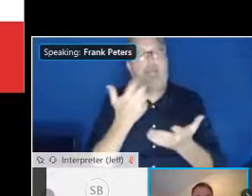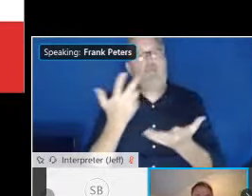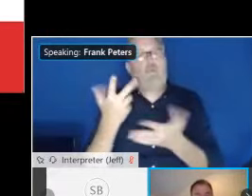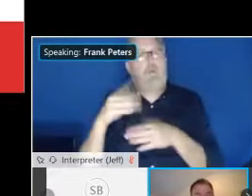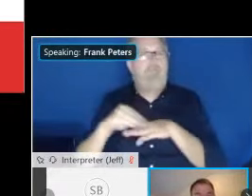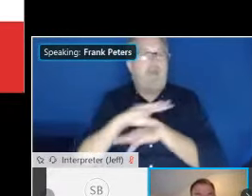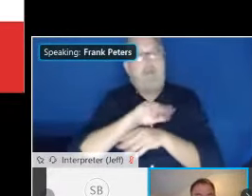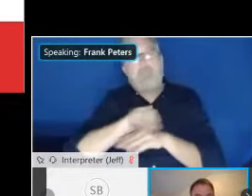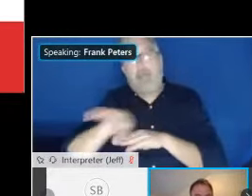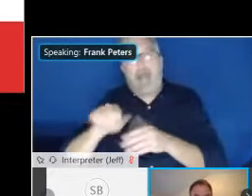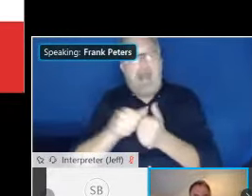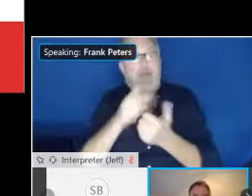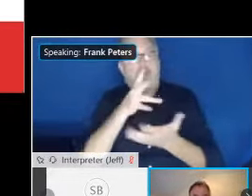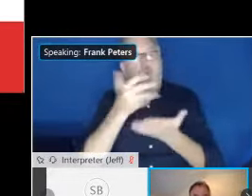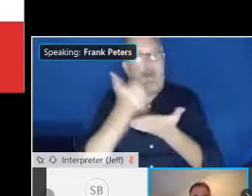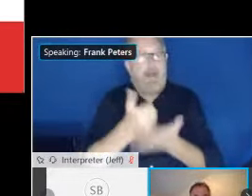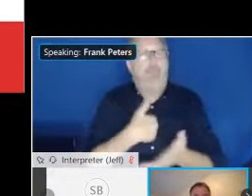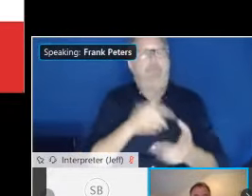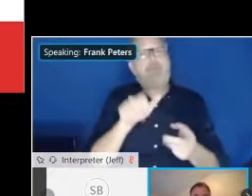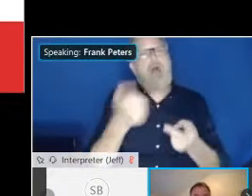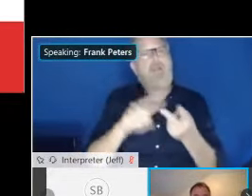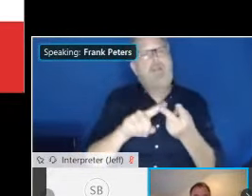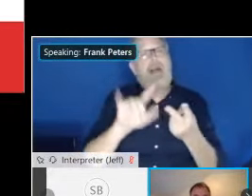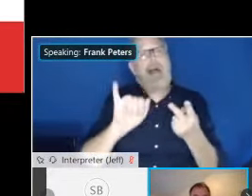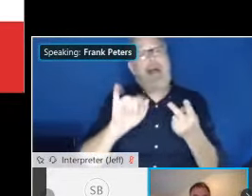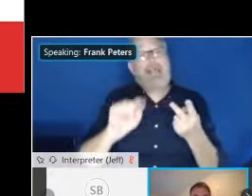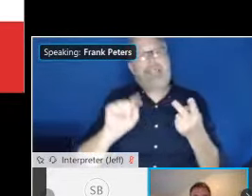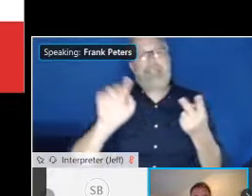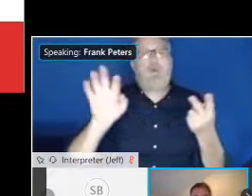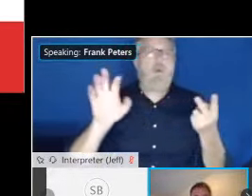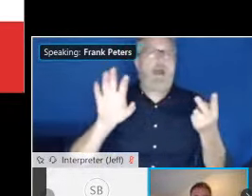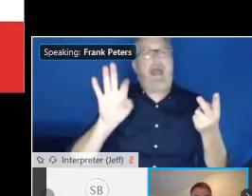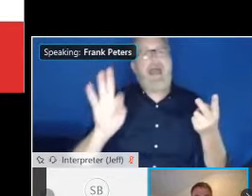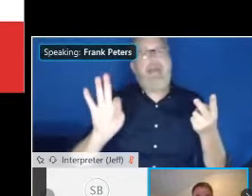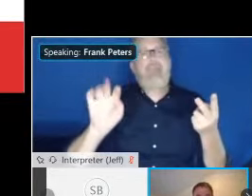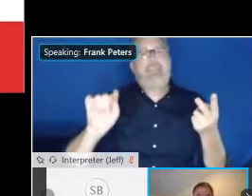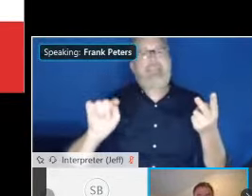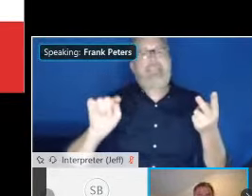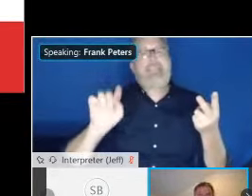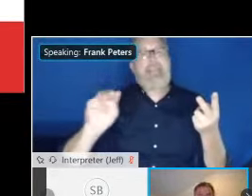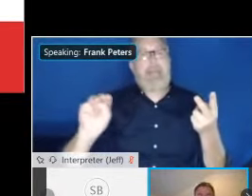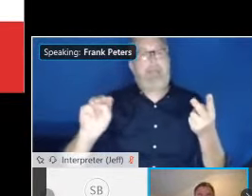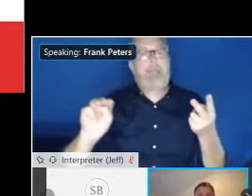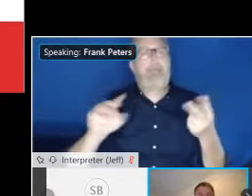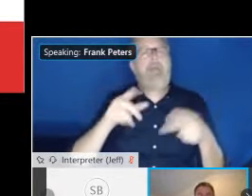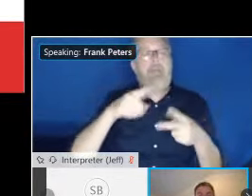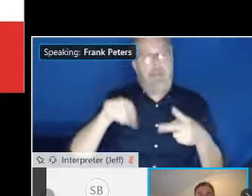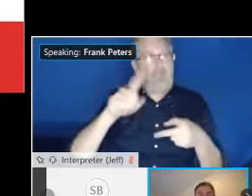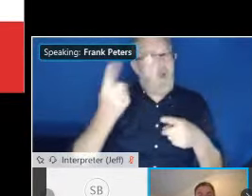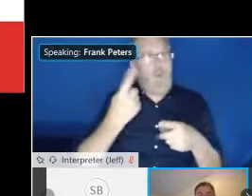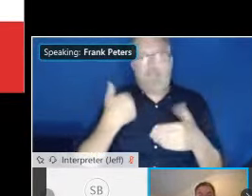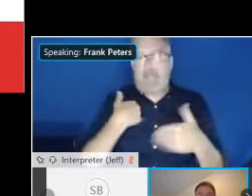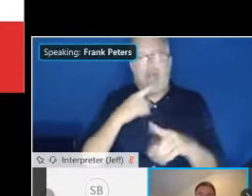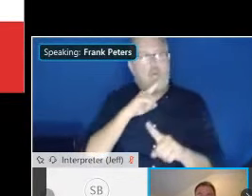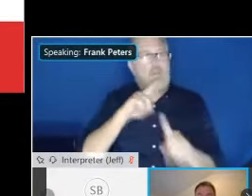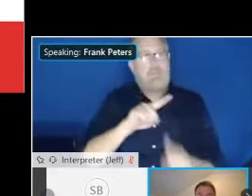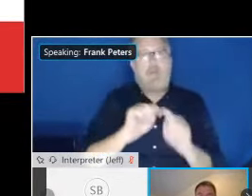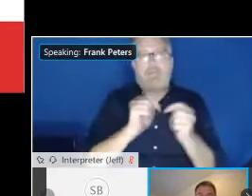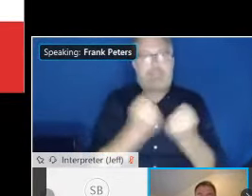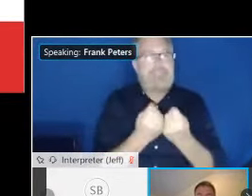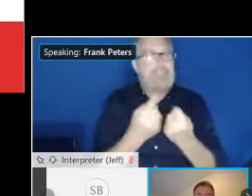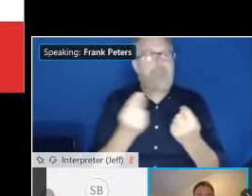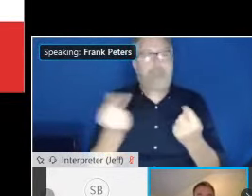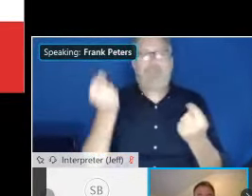In addition, there's the other units such as IT and FP&M, which always have had a response team. And so if you know you have